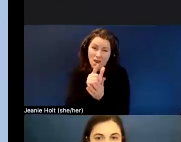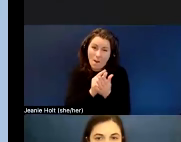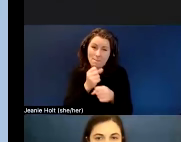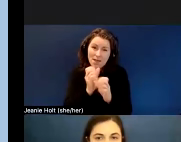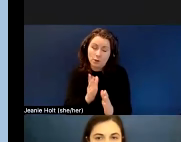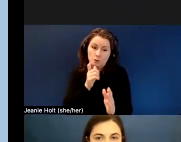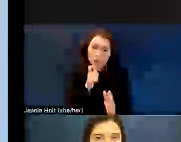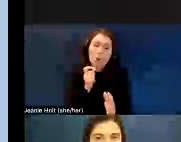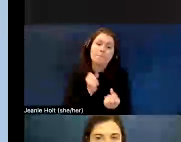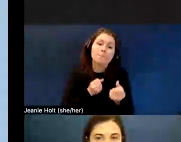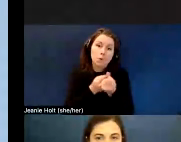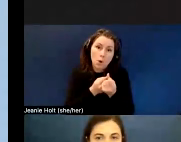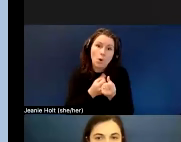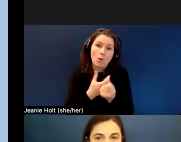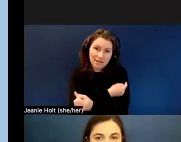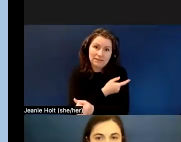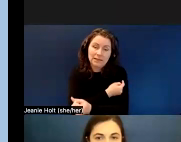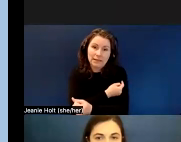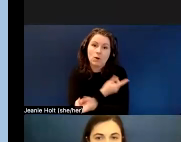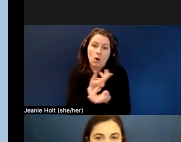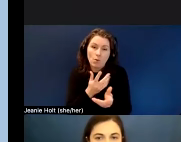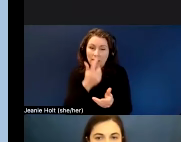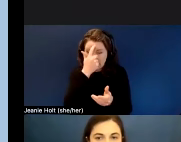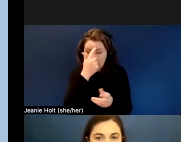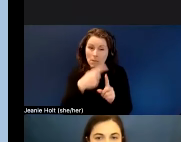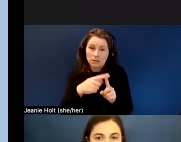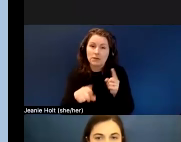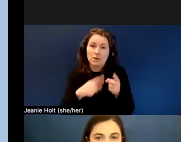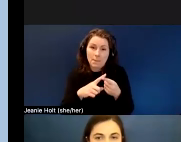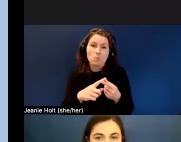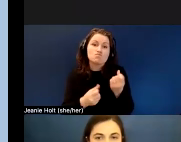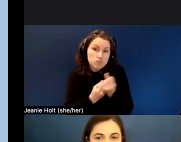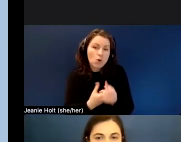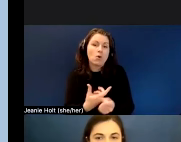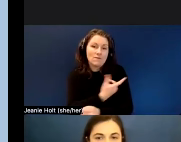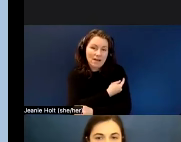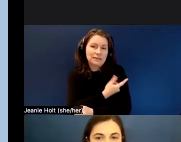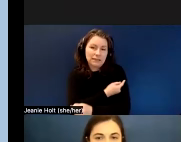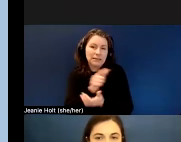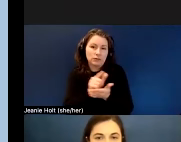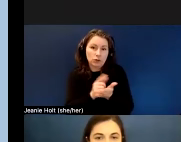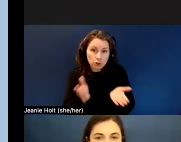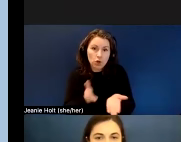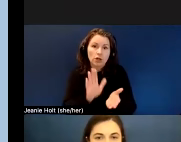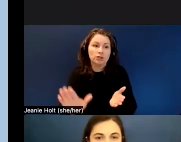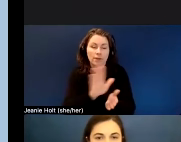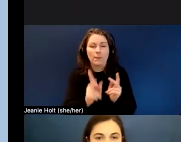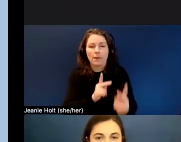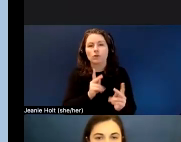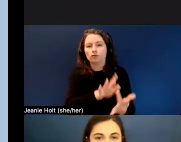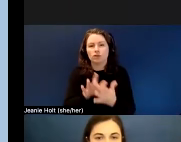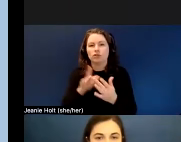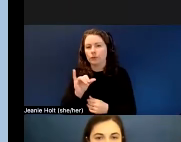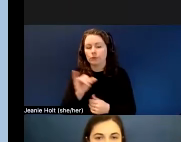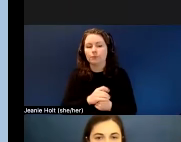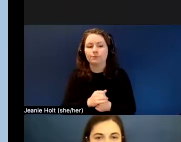are pro-vaccine or amenable to thinking about pro-vaccine legislation, to encourage their constituents to reach out as well. And, in a